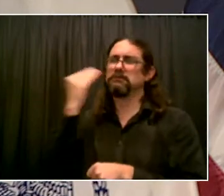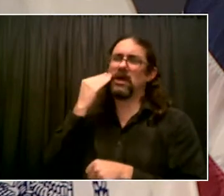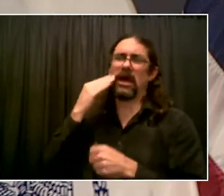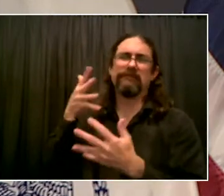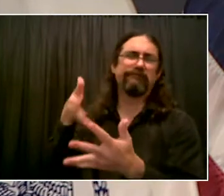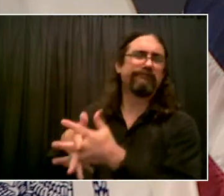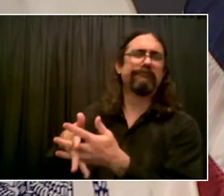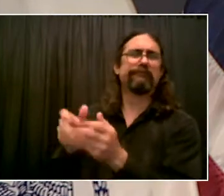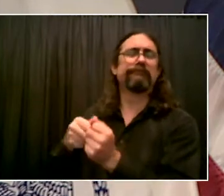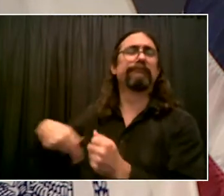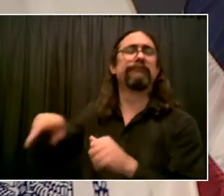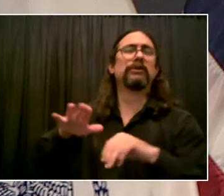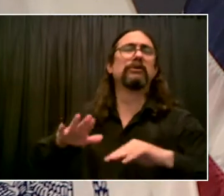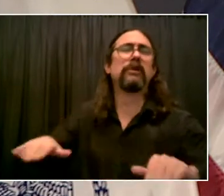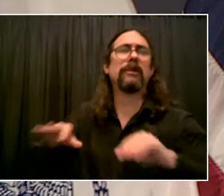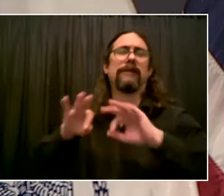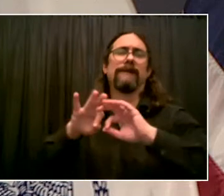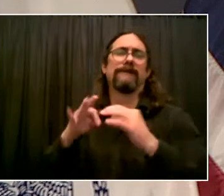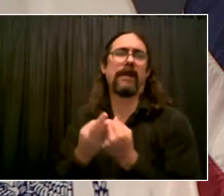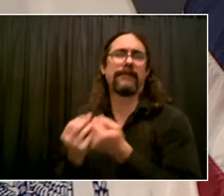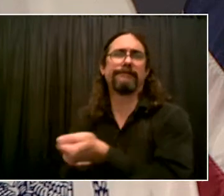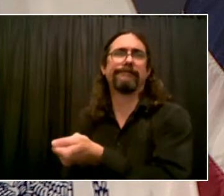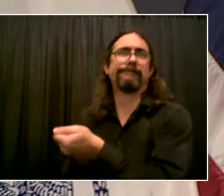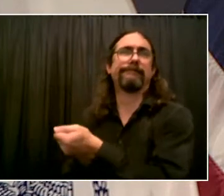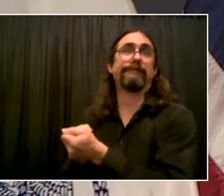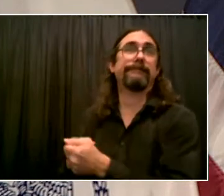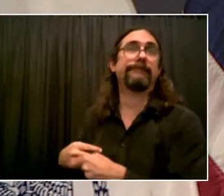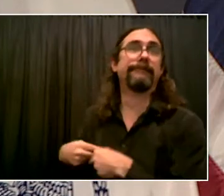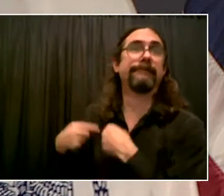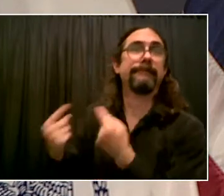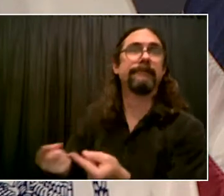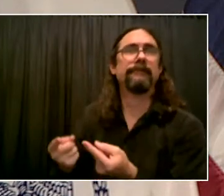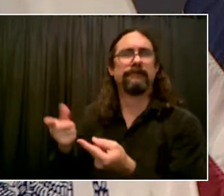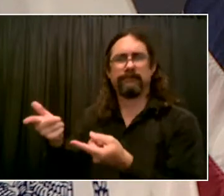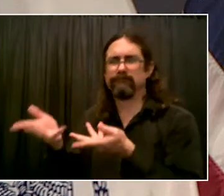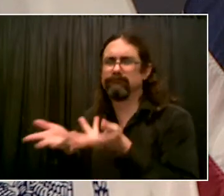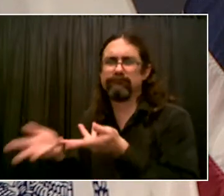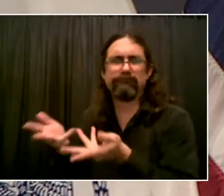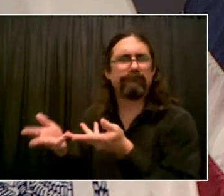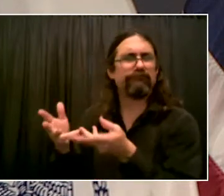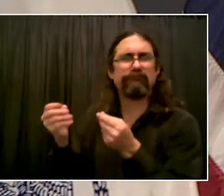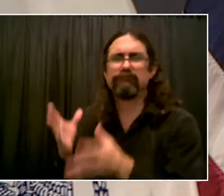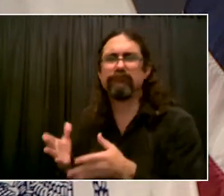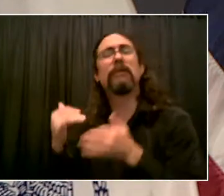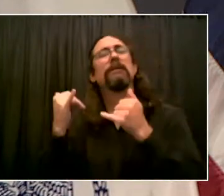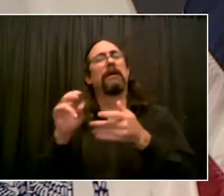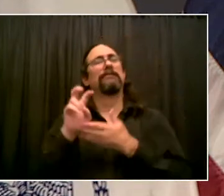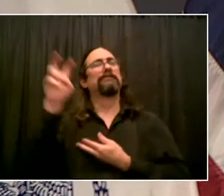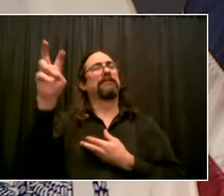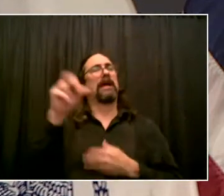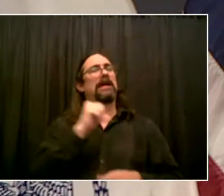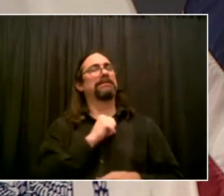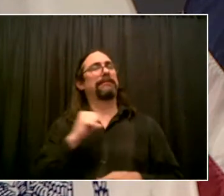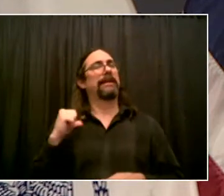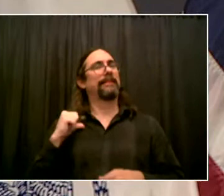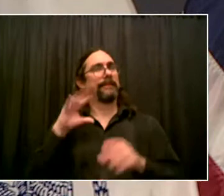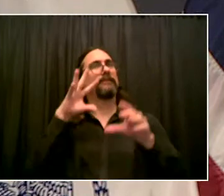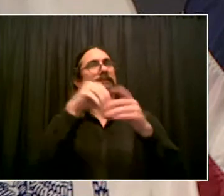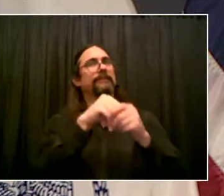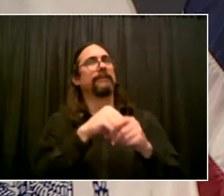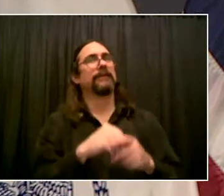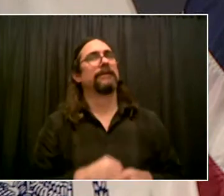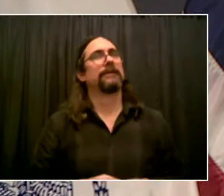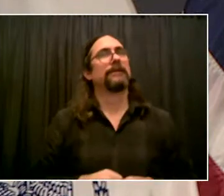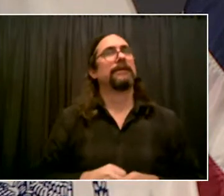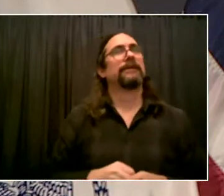teacher, became an assembly member, but now he's in a position to do extraordinary things as chair of the Committee on Education in the New York Assembly.